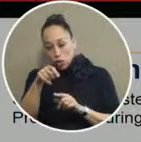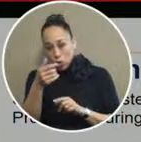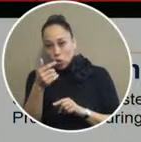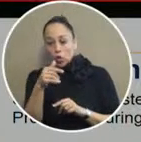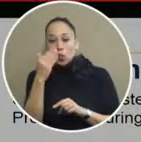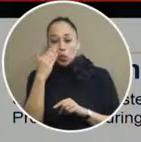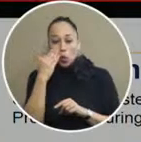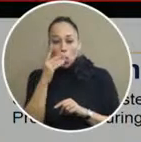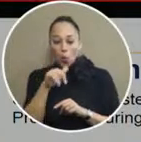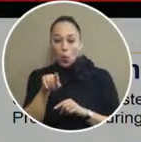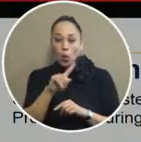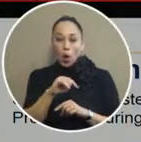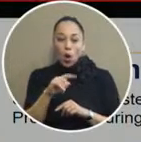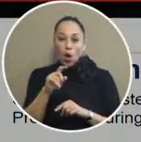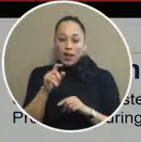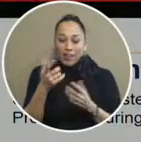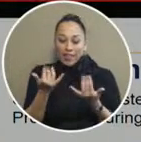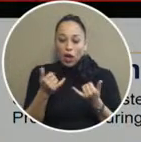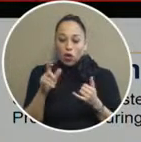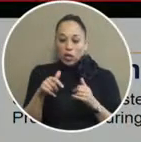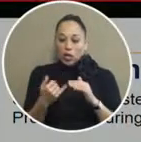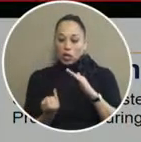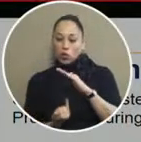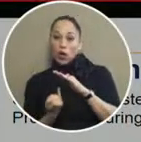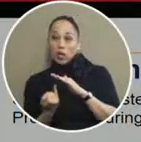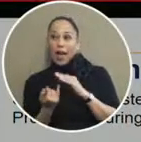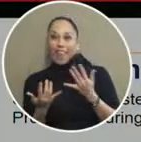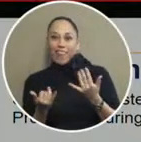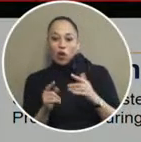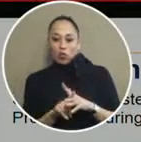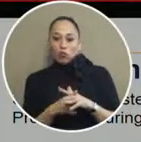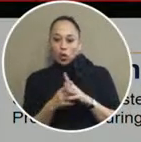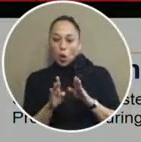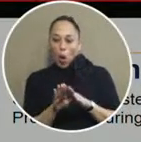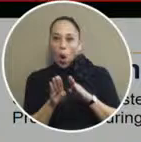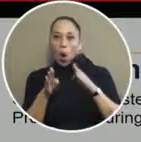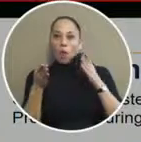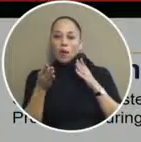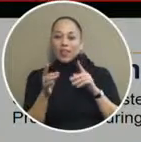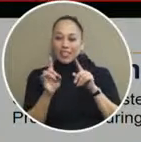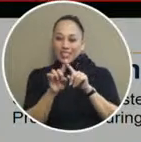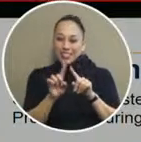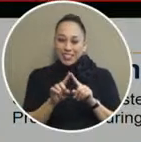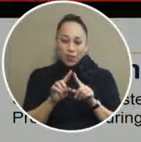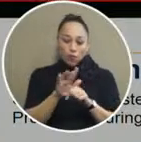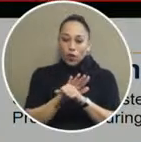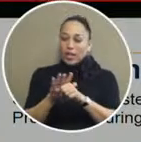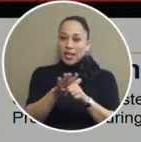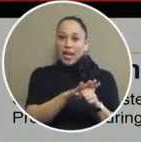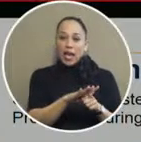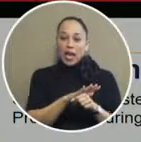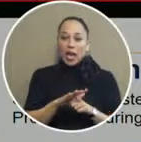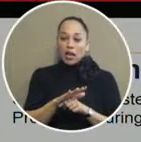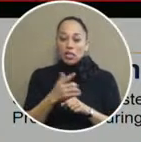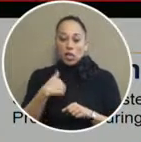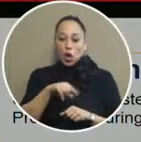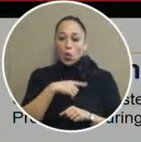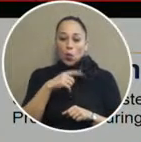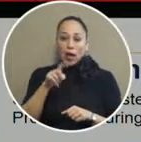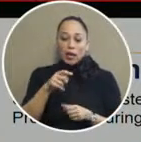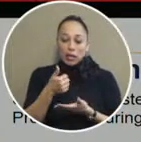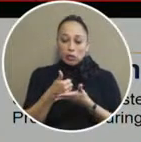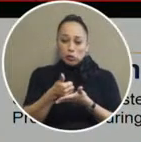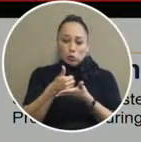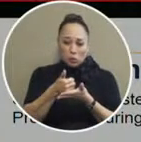all needing to isolate. And as we start reopening, there's a number of just different areas that we need to help